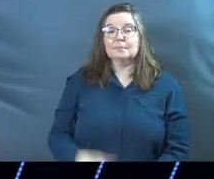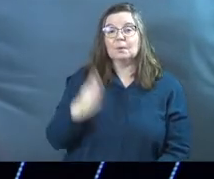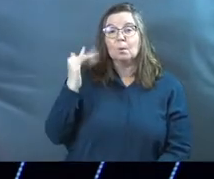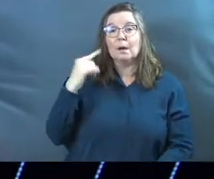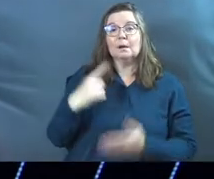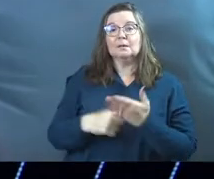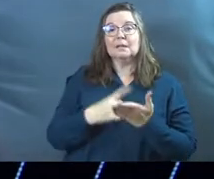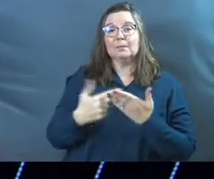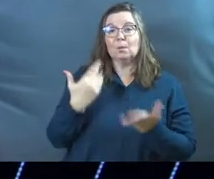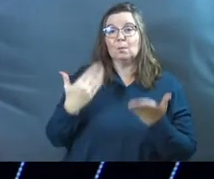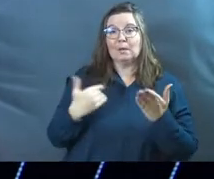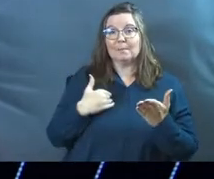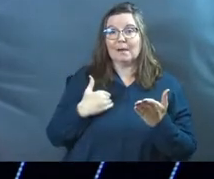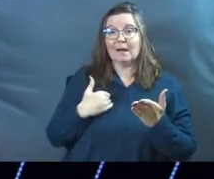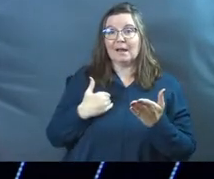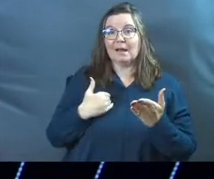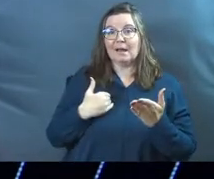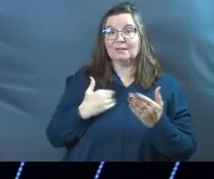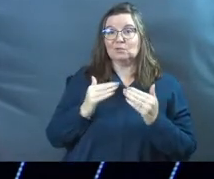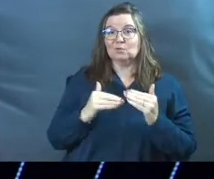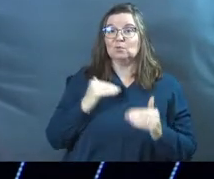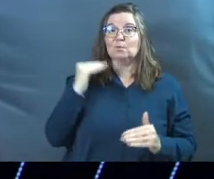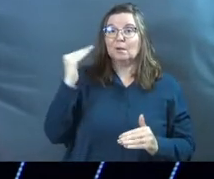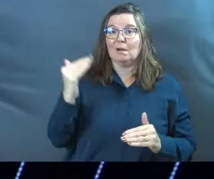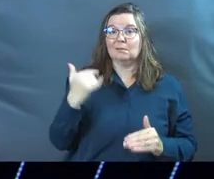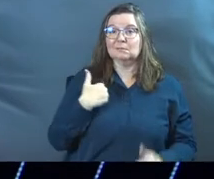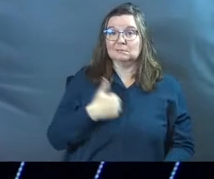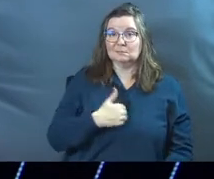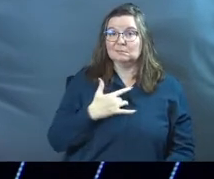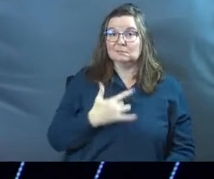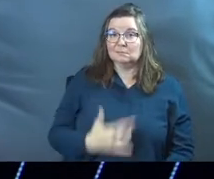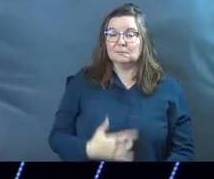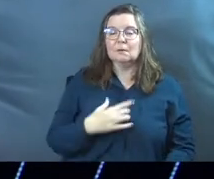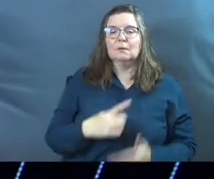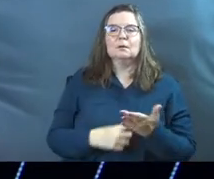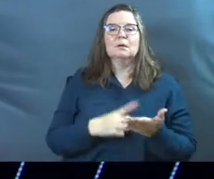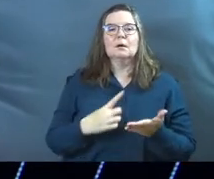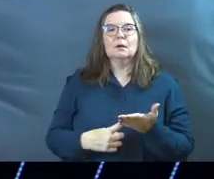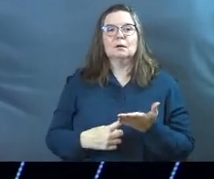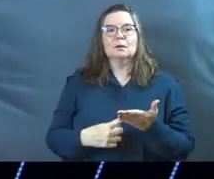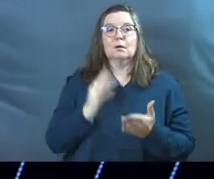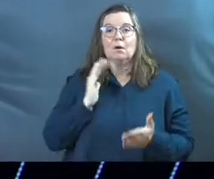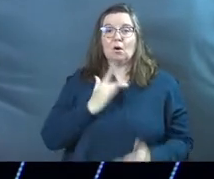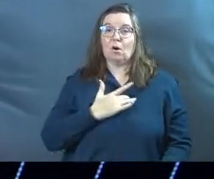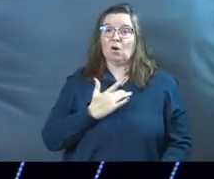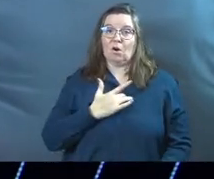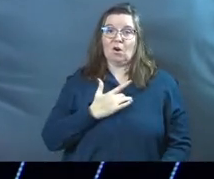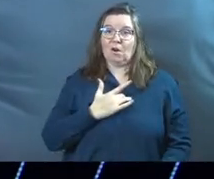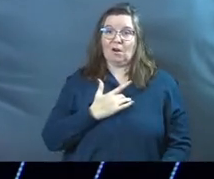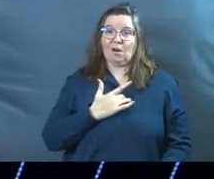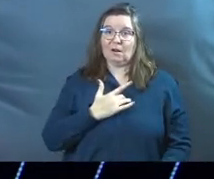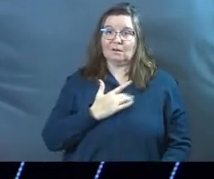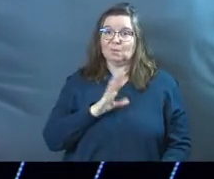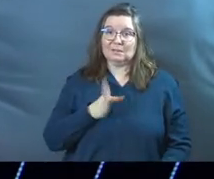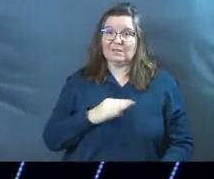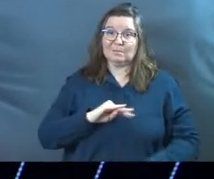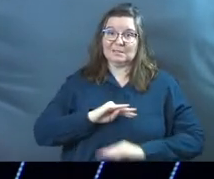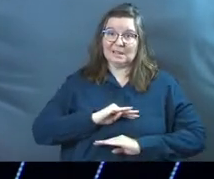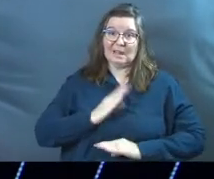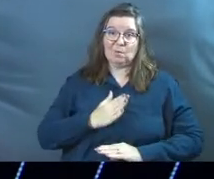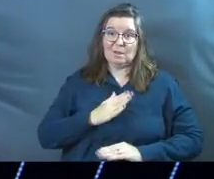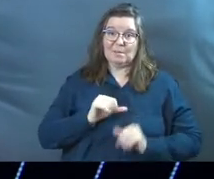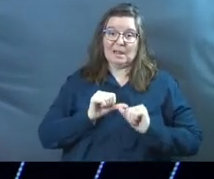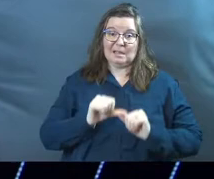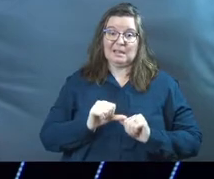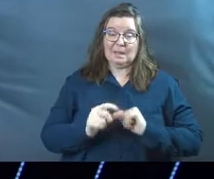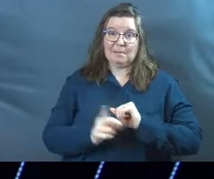Because sometimes we might go a little too far. And sometimes our heart may never be satisfied. And we may keep